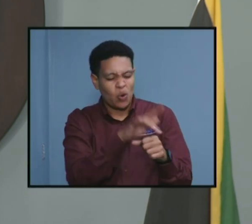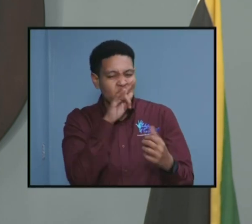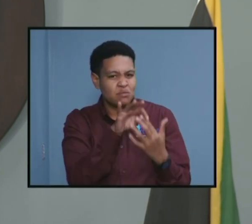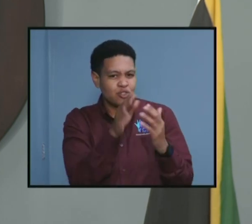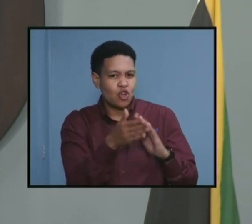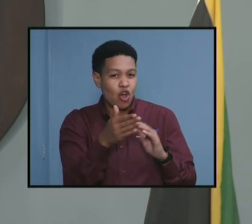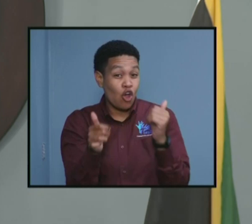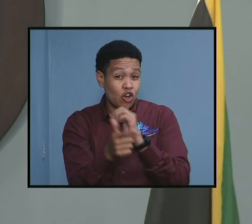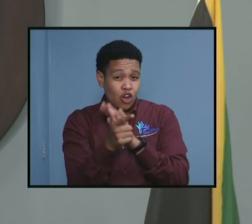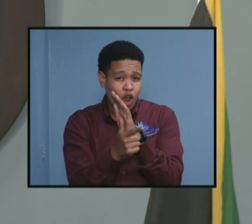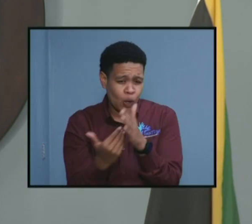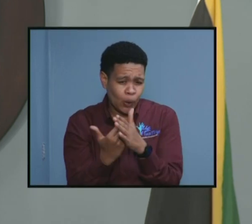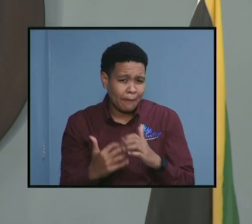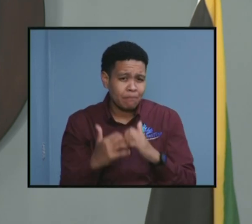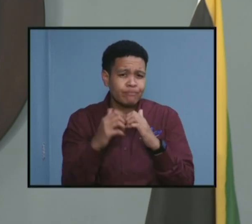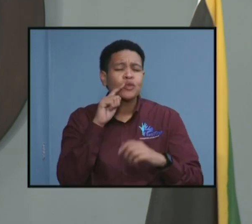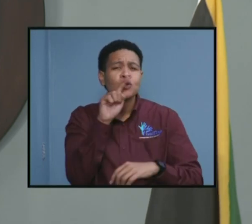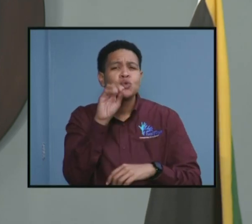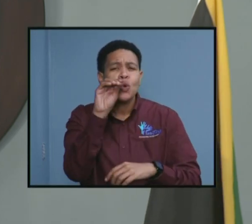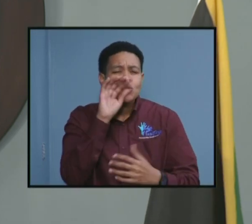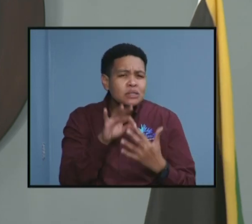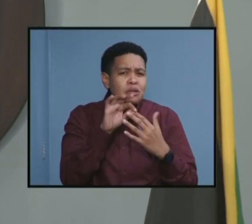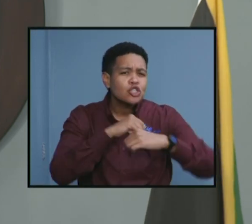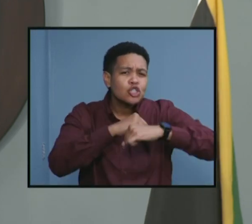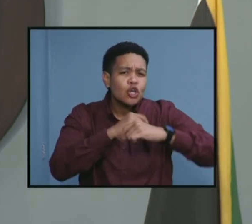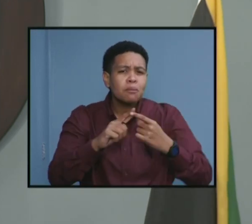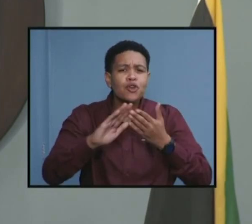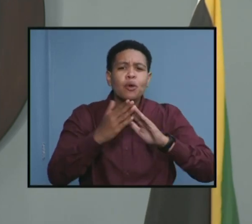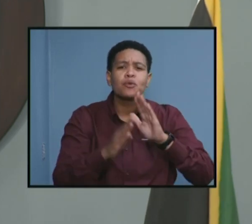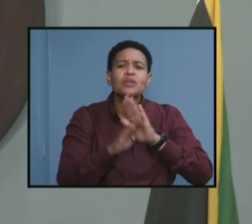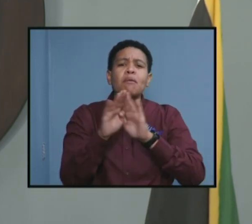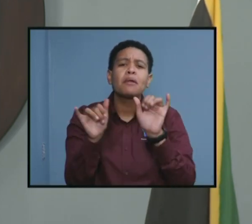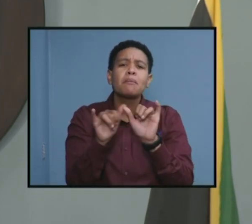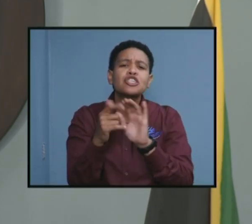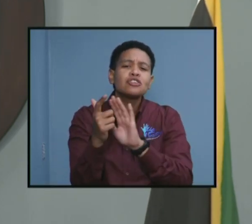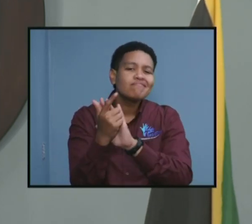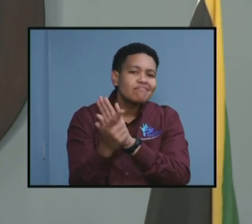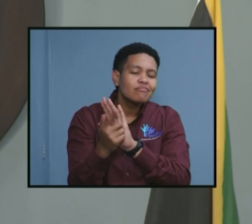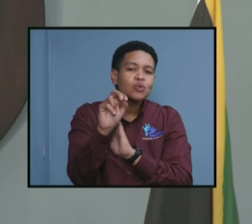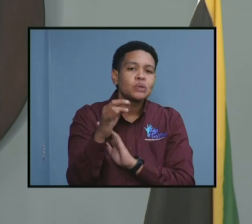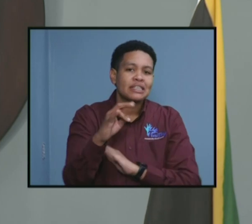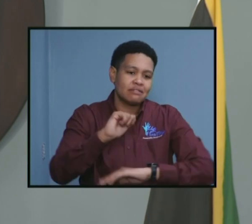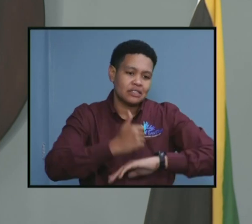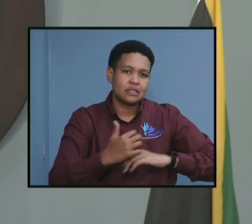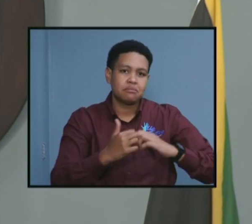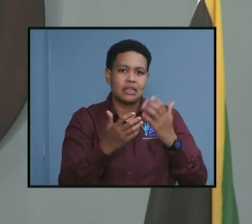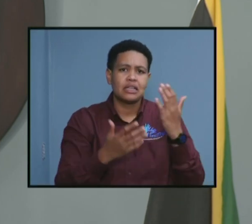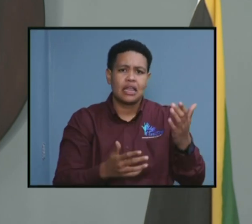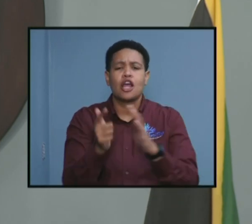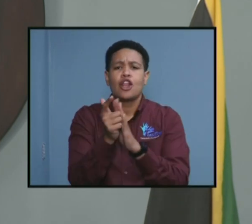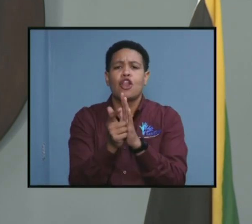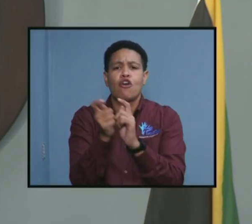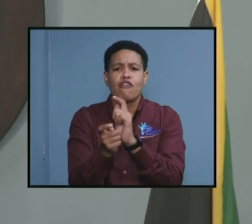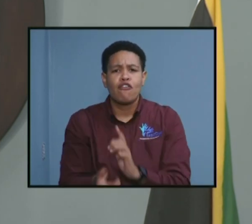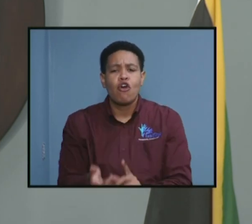Special Operations, Special Security and Community Development Measures Act 2017. The law